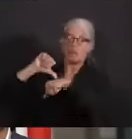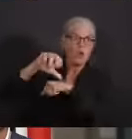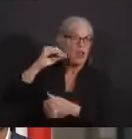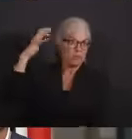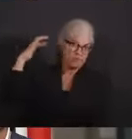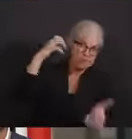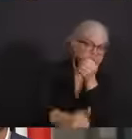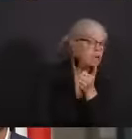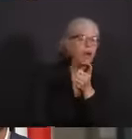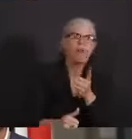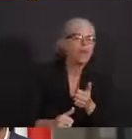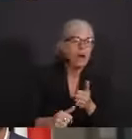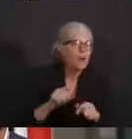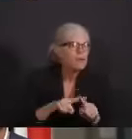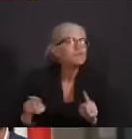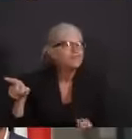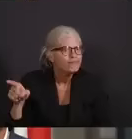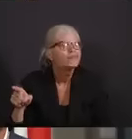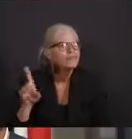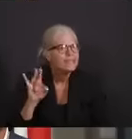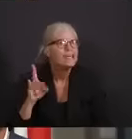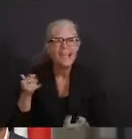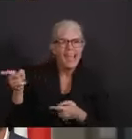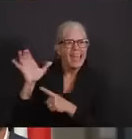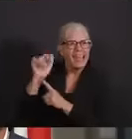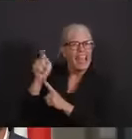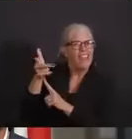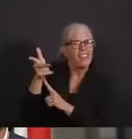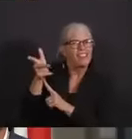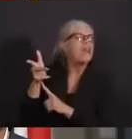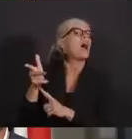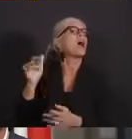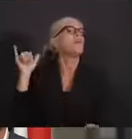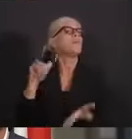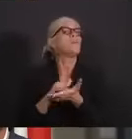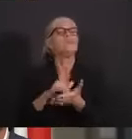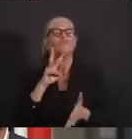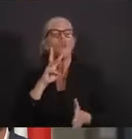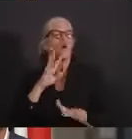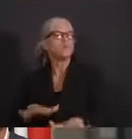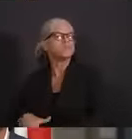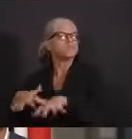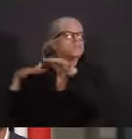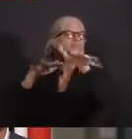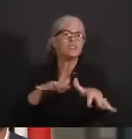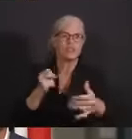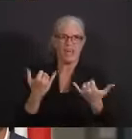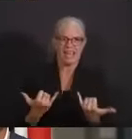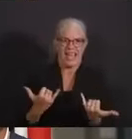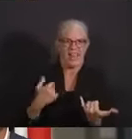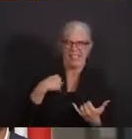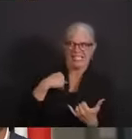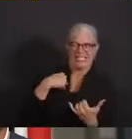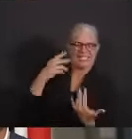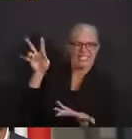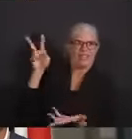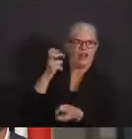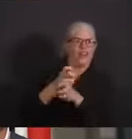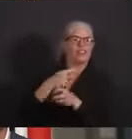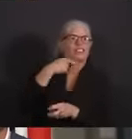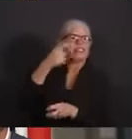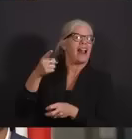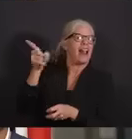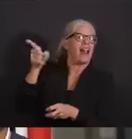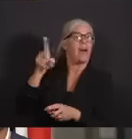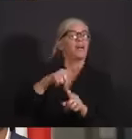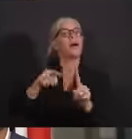then there have been other storms that have been Cat 3 that produced massive storm surge. So I think it's too early to tell on that, but I think the fact that whether it was the